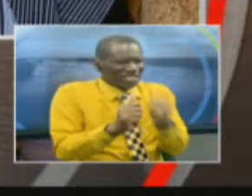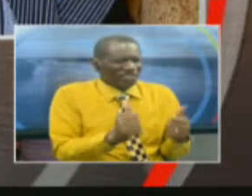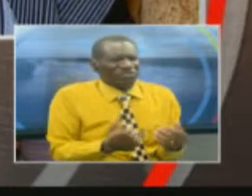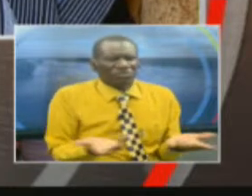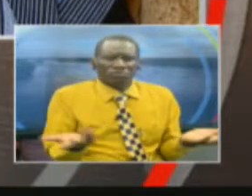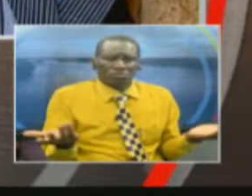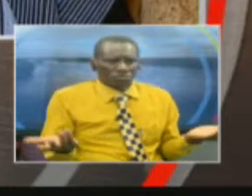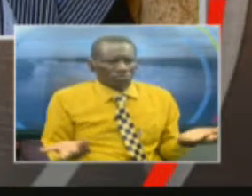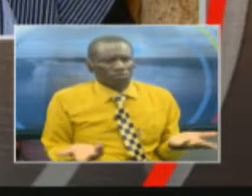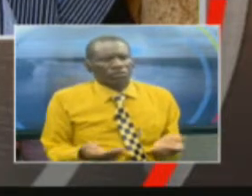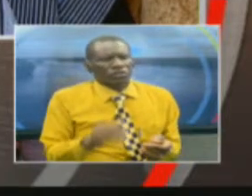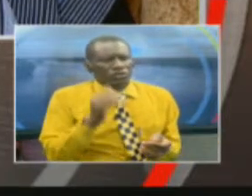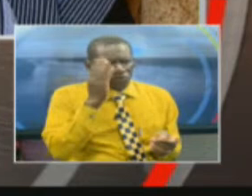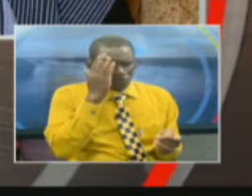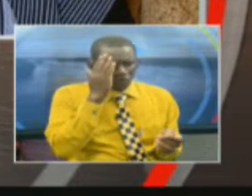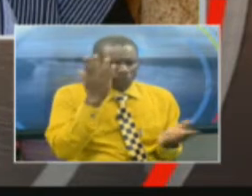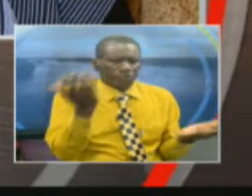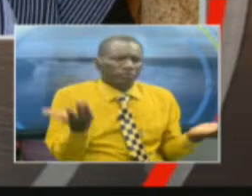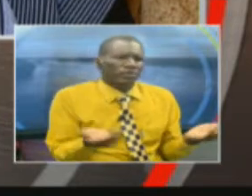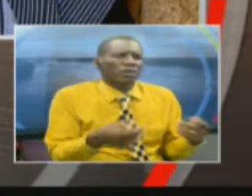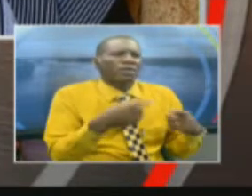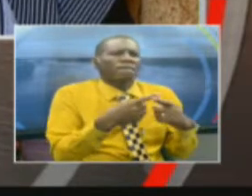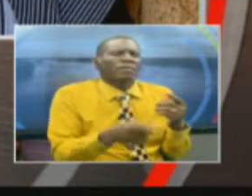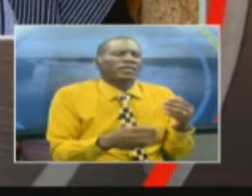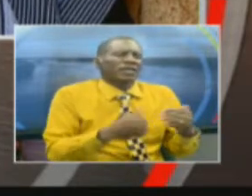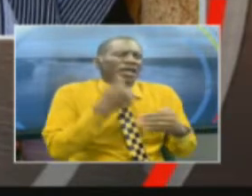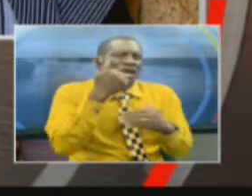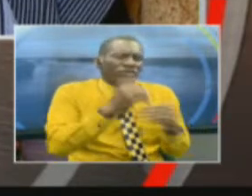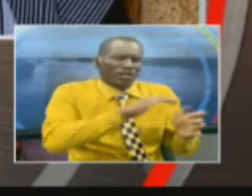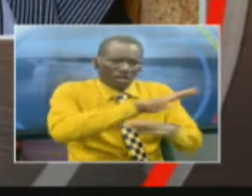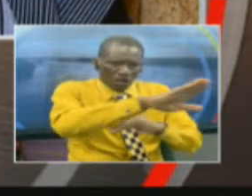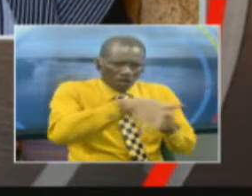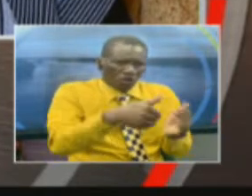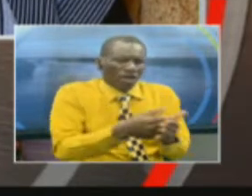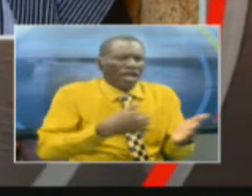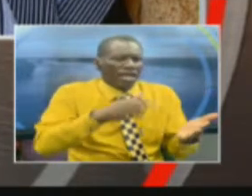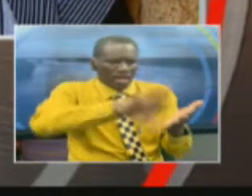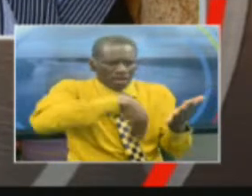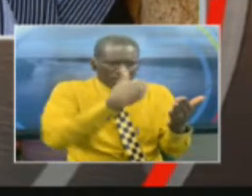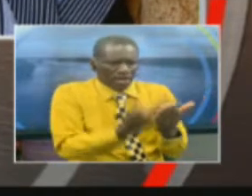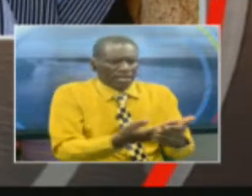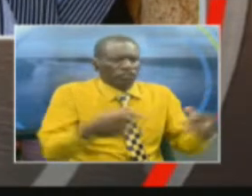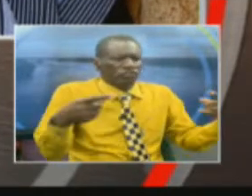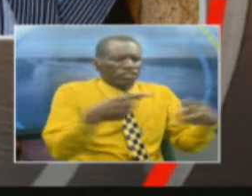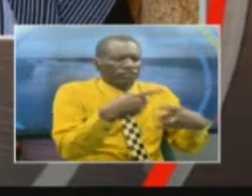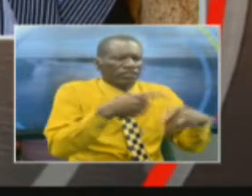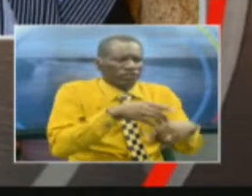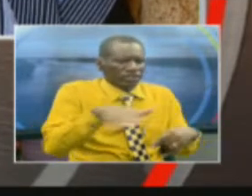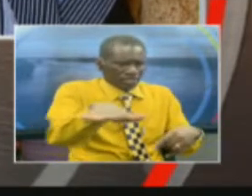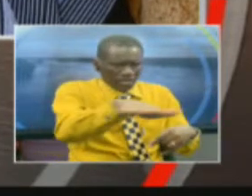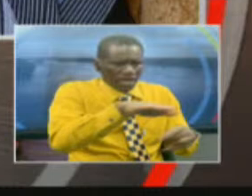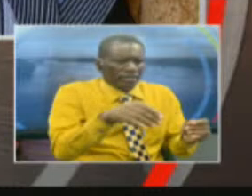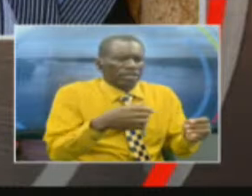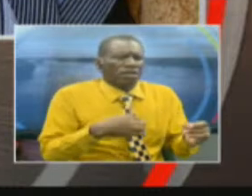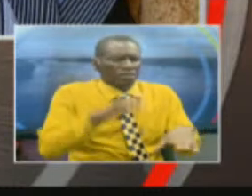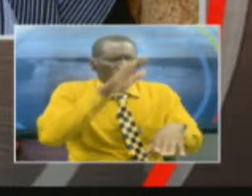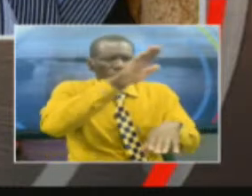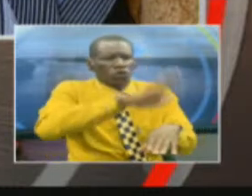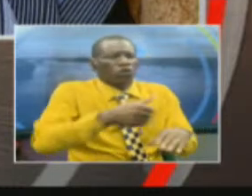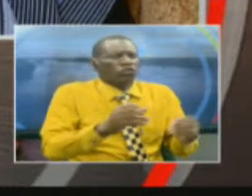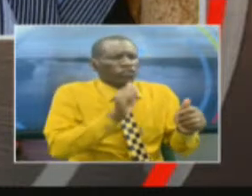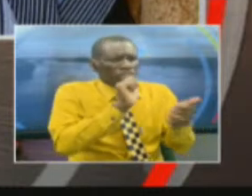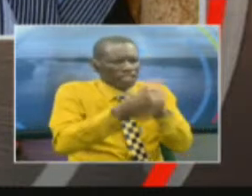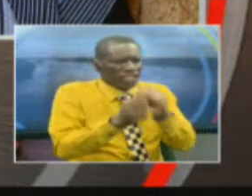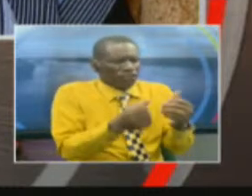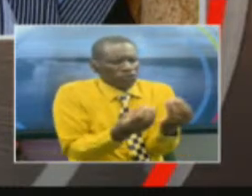such, Yeah, but eventually I applied to several places. I was called for interview